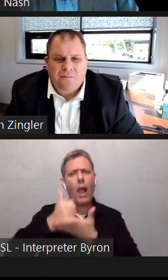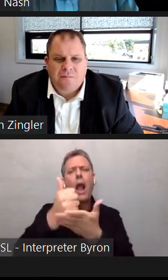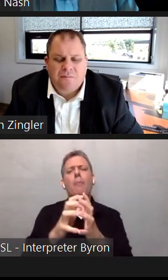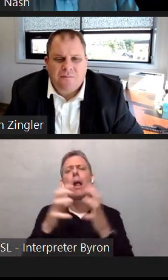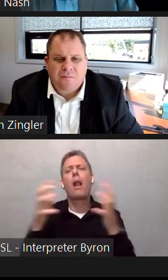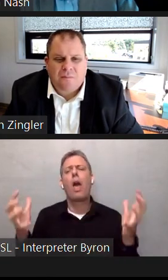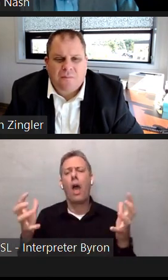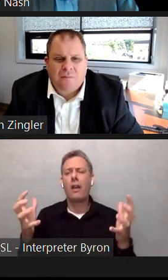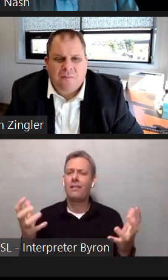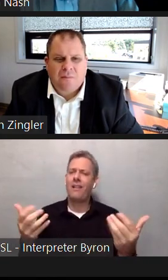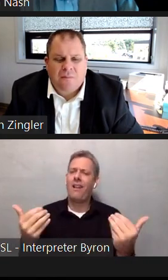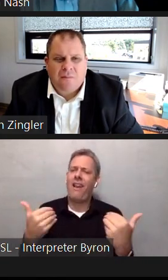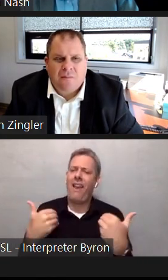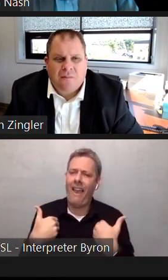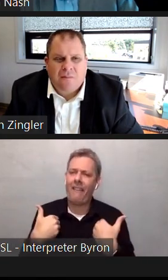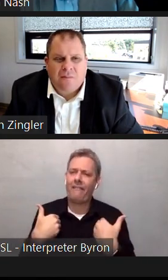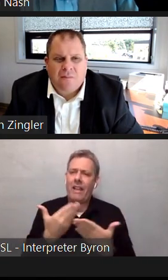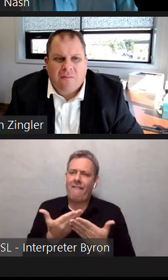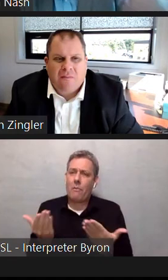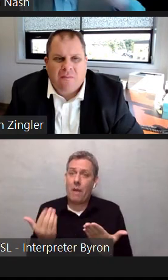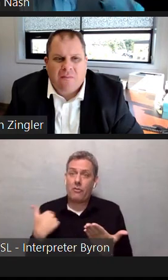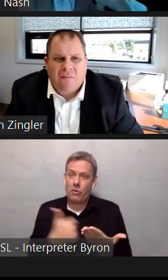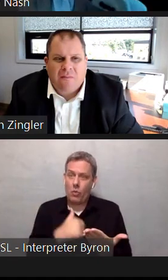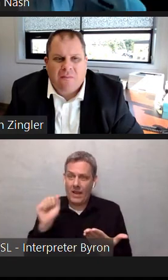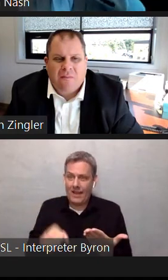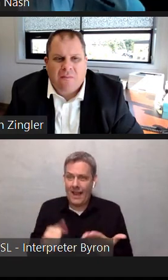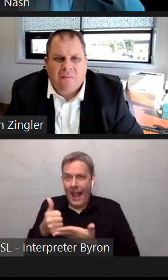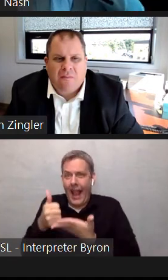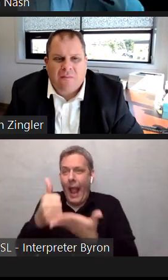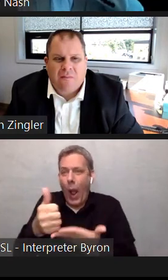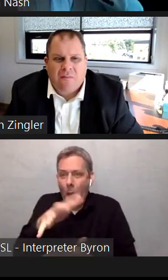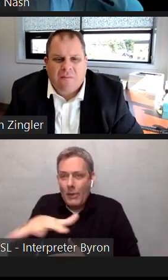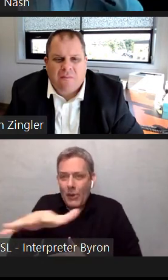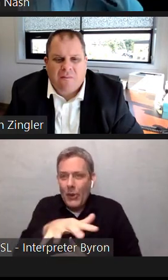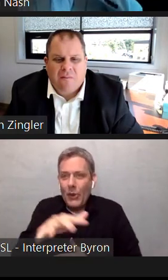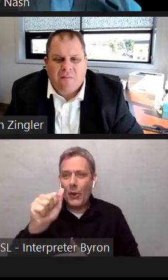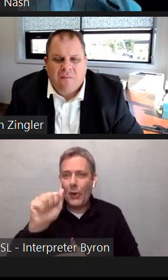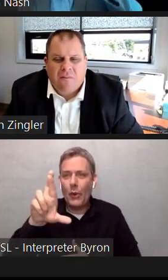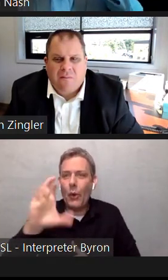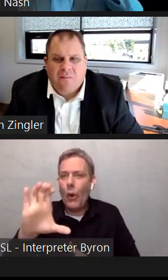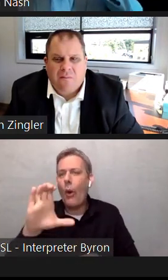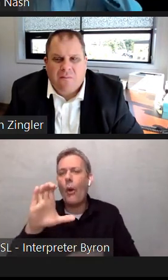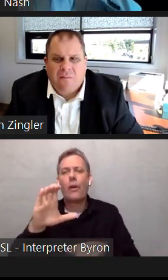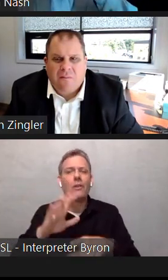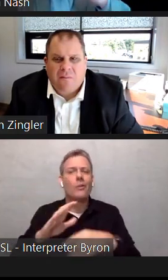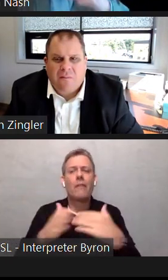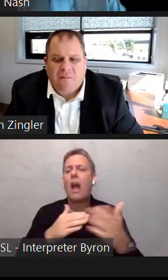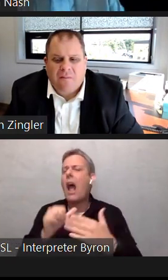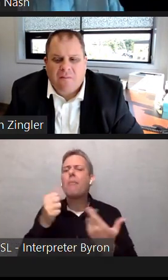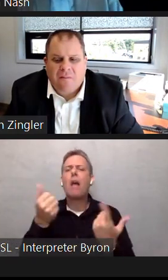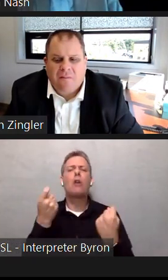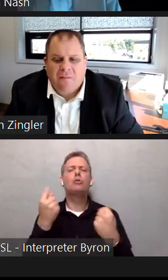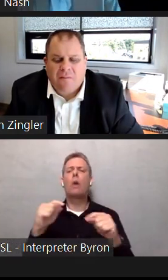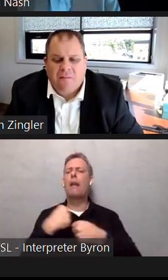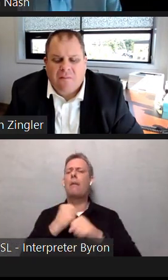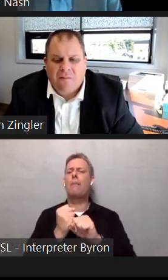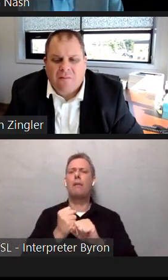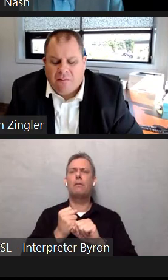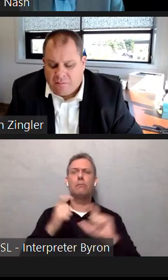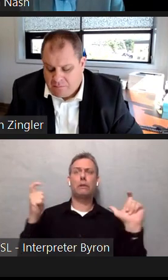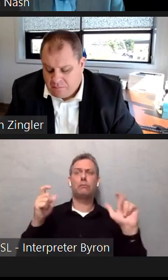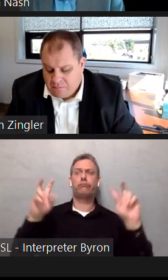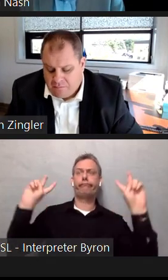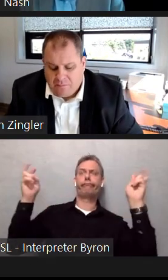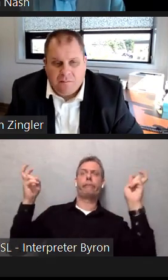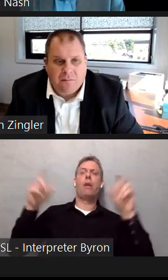us a start so we can help you and help the ARC of US or wherever we are. I'm not trying to make it a platform, but for the employment services, it's